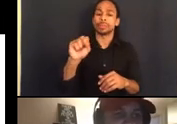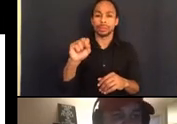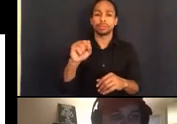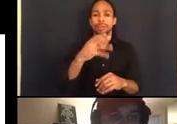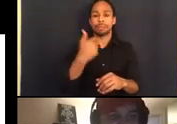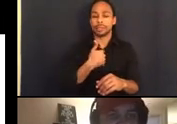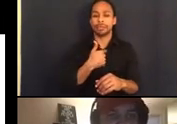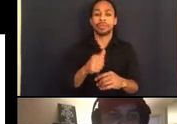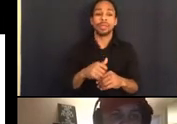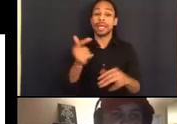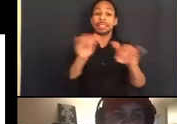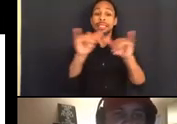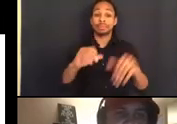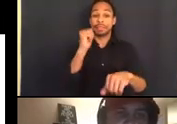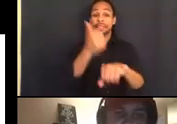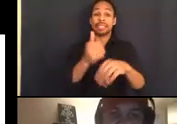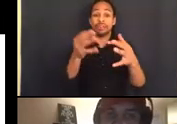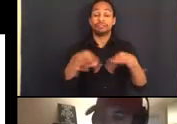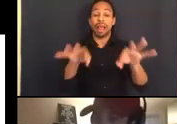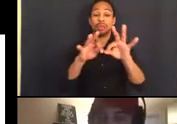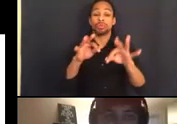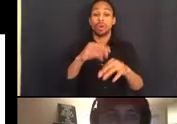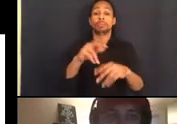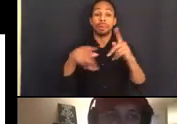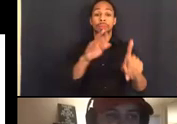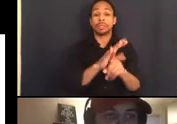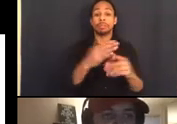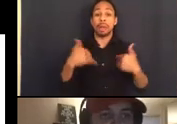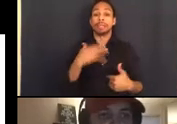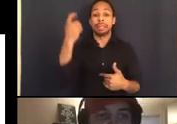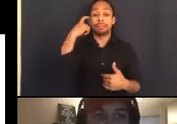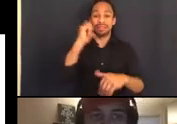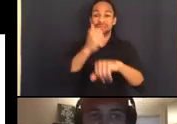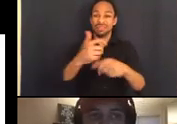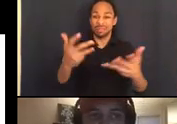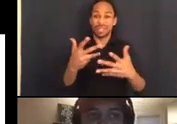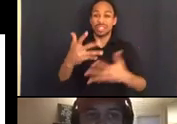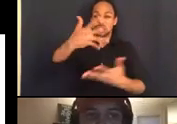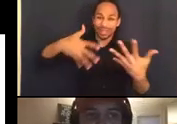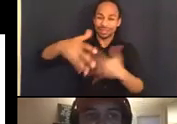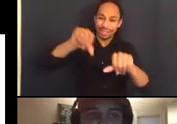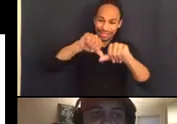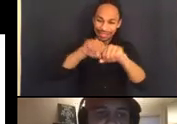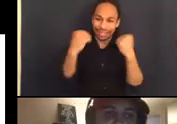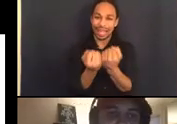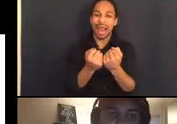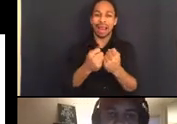a system that places values on people's bodies and minds based on societally constructed ideas of normalcy, intelligence, excellence, and